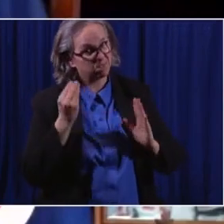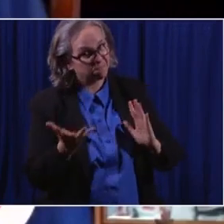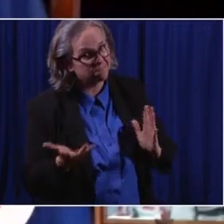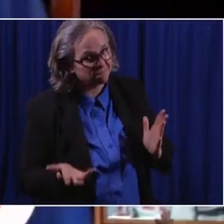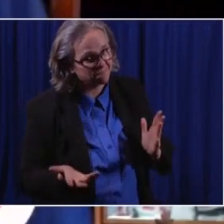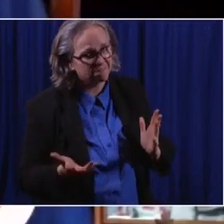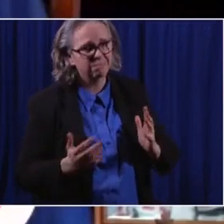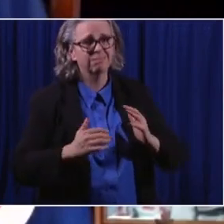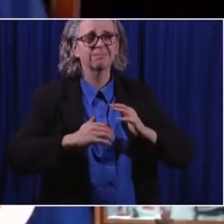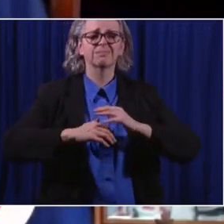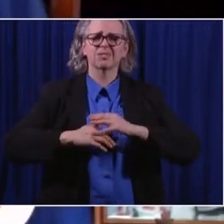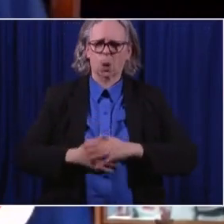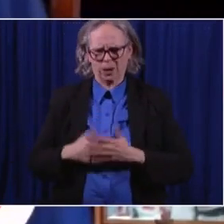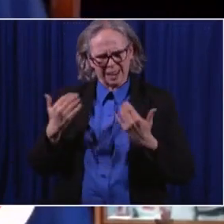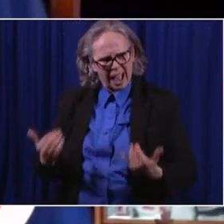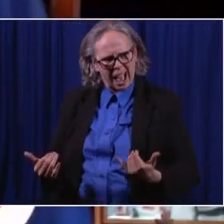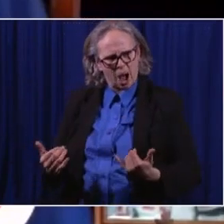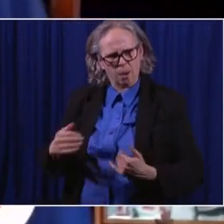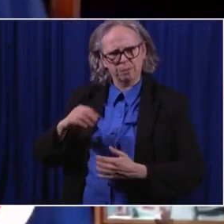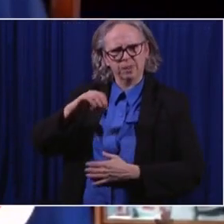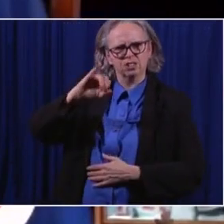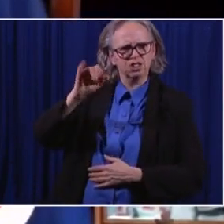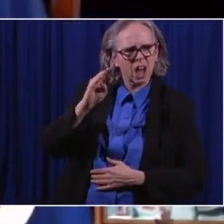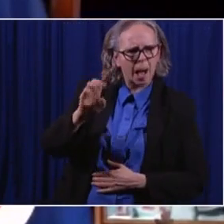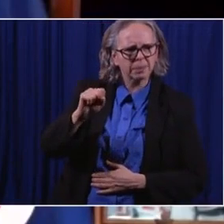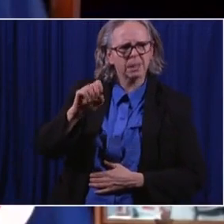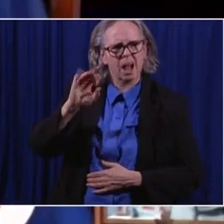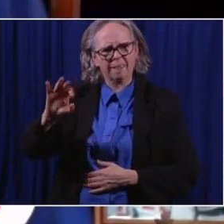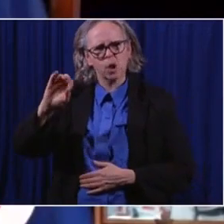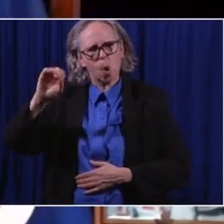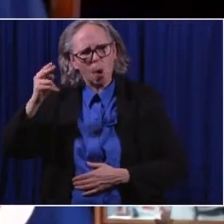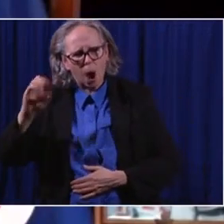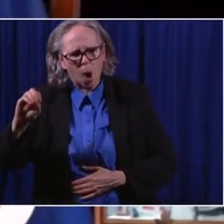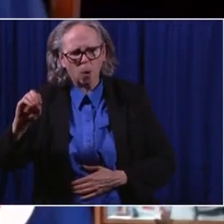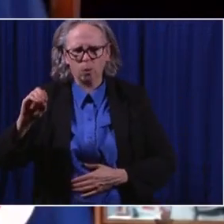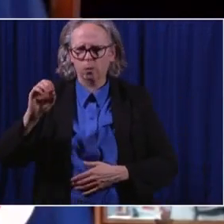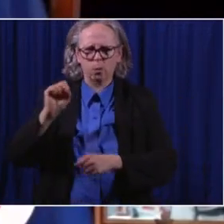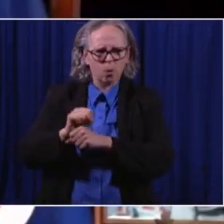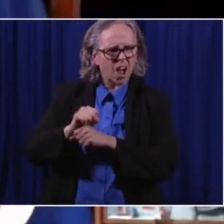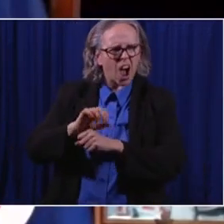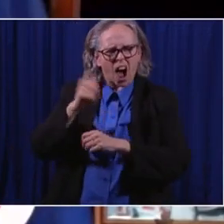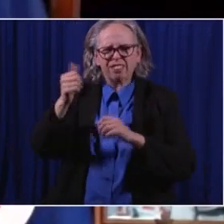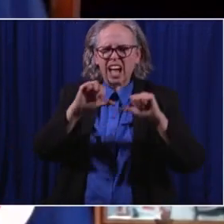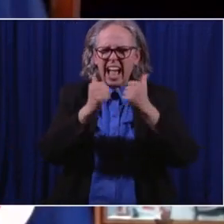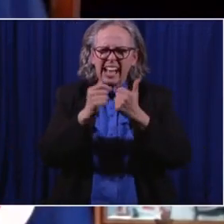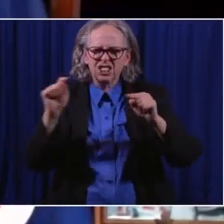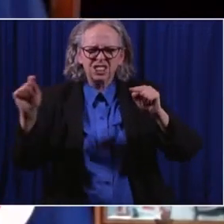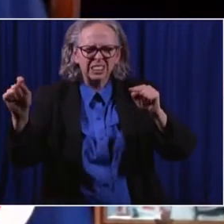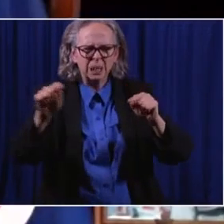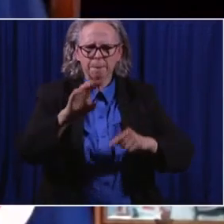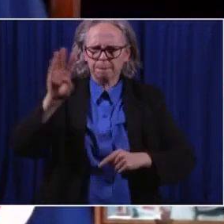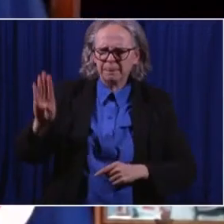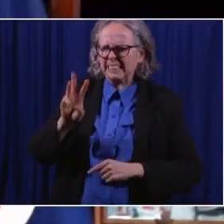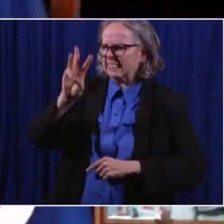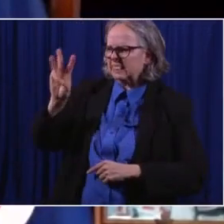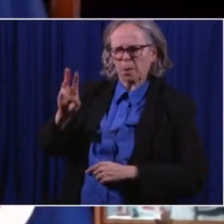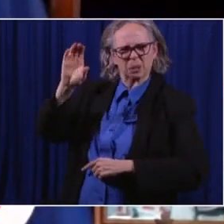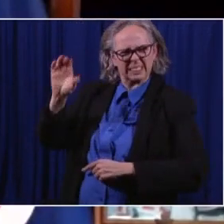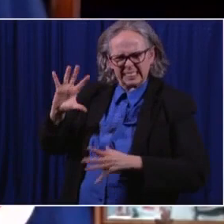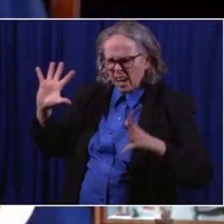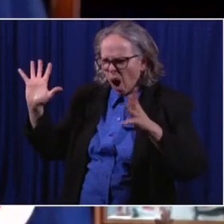efforts with Jobs Ohio and Development Services Agency and this order from the BWC, we are helping